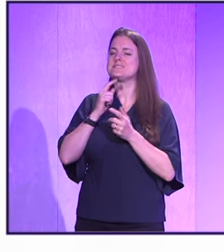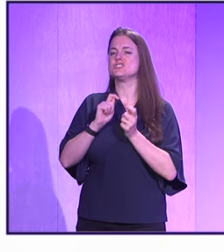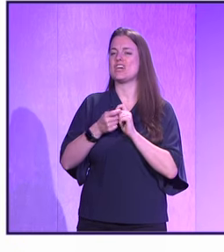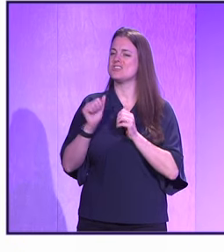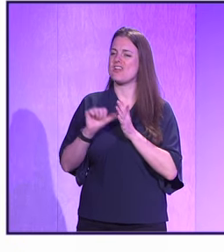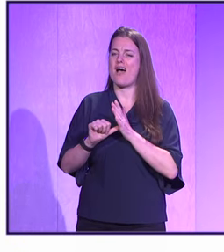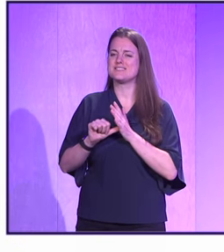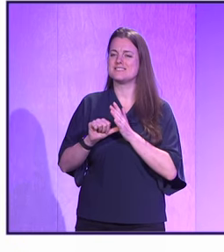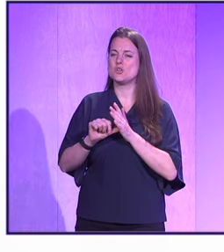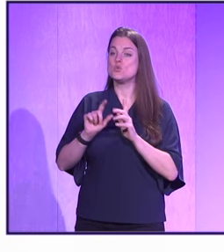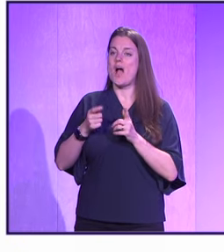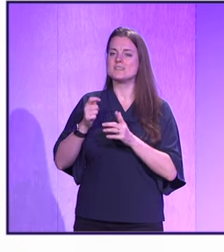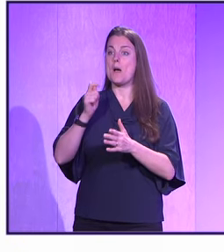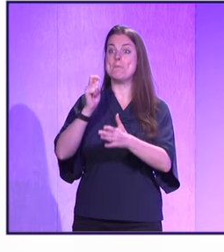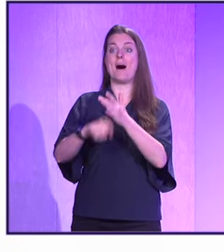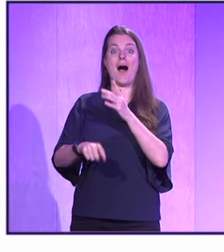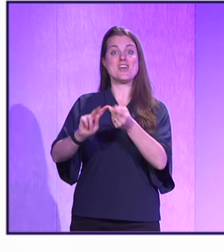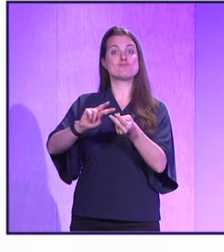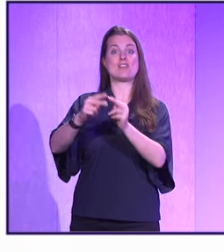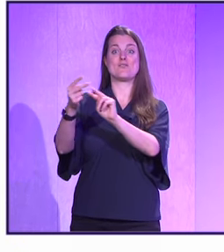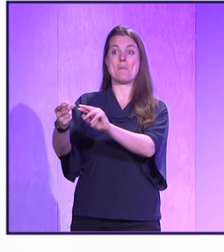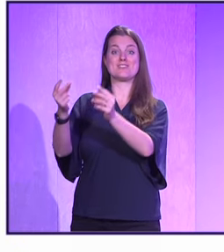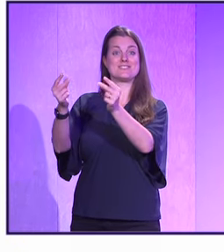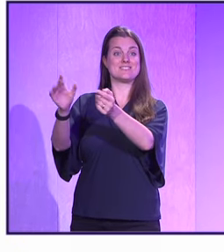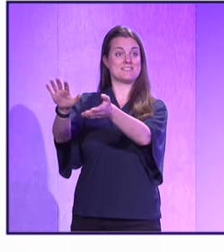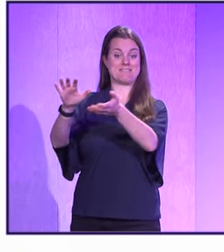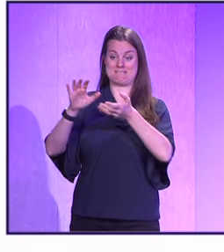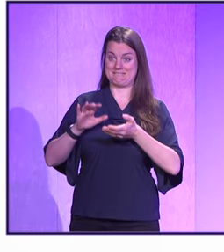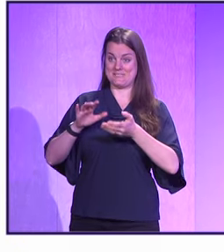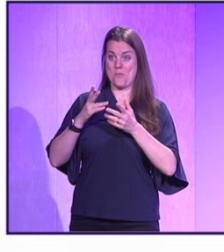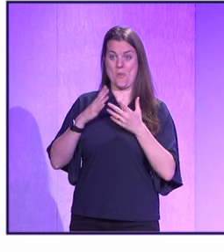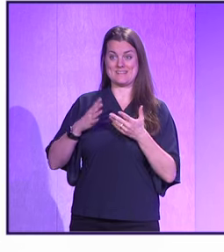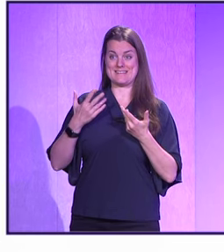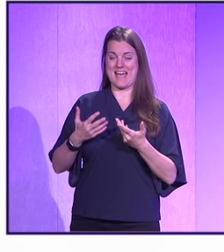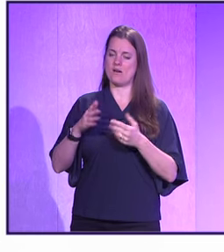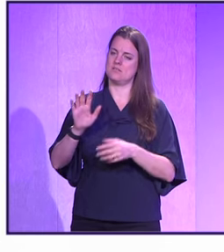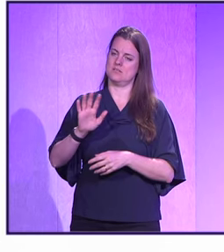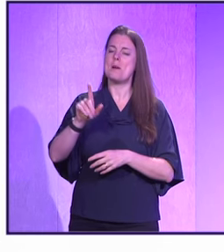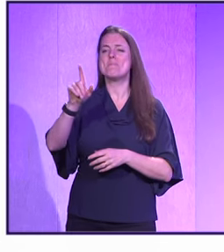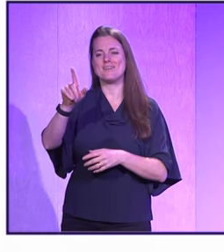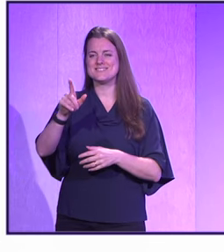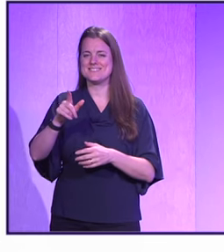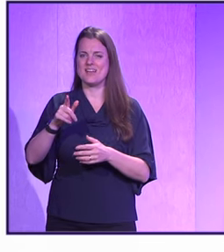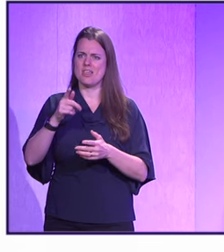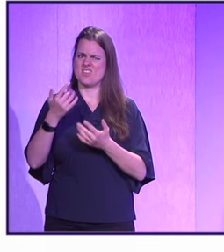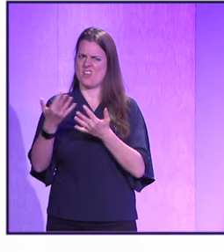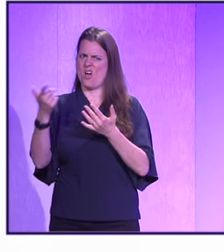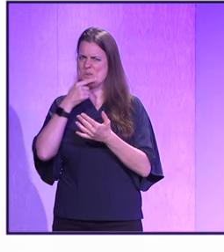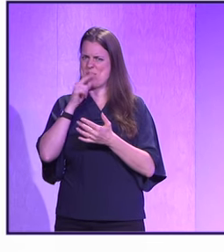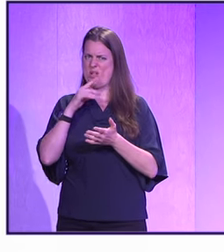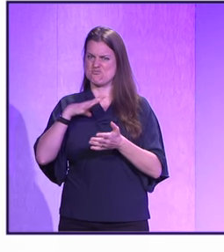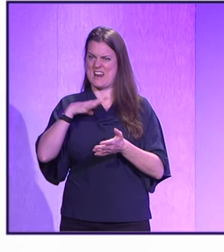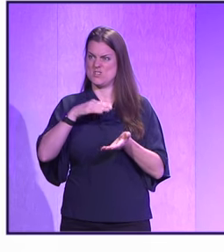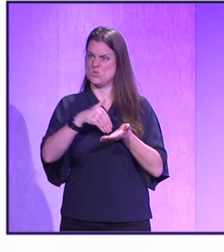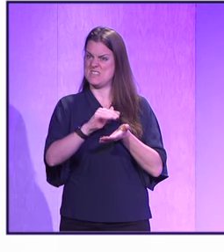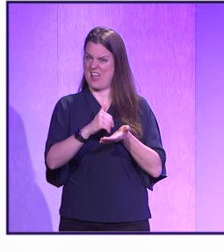that we've learned as a community is that change is hard and that it takes time. You cannot buy transformation, but there sure as hell are a lot of people